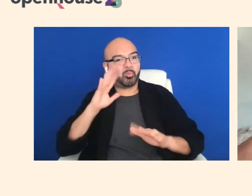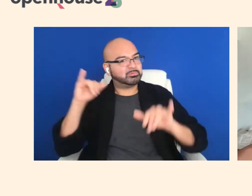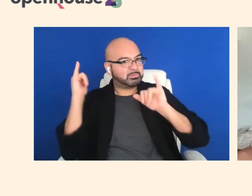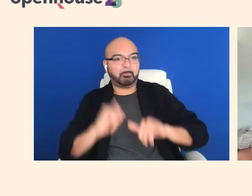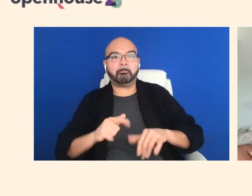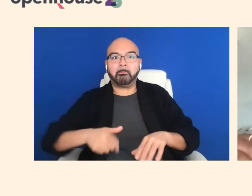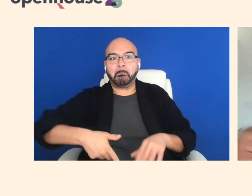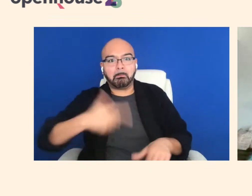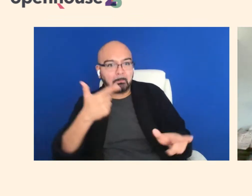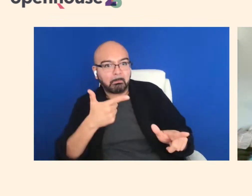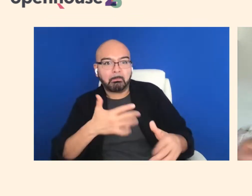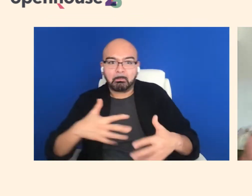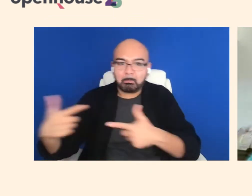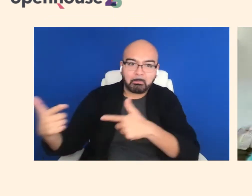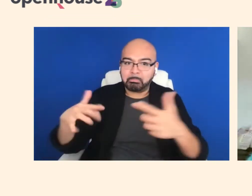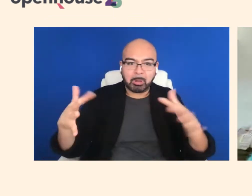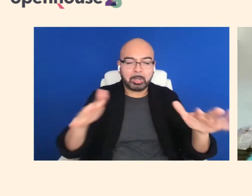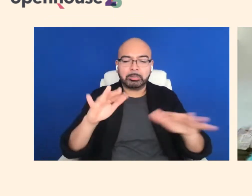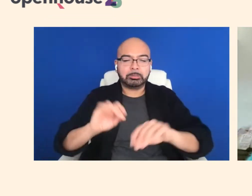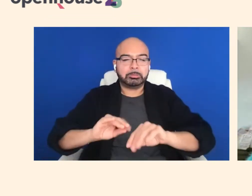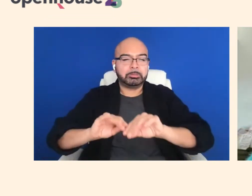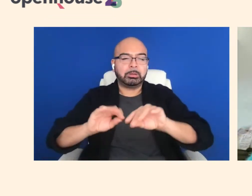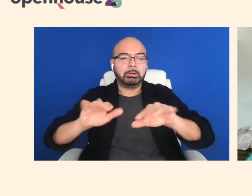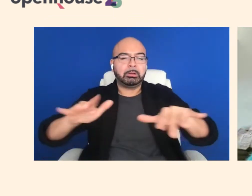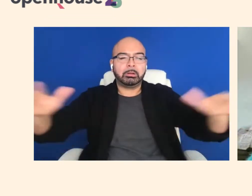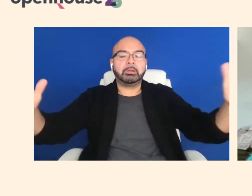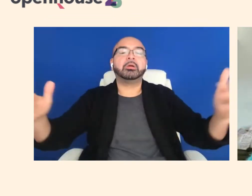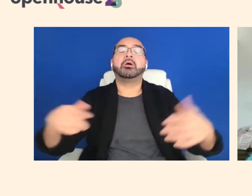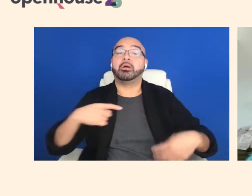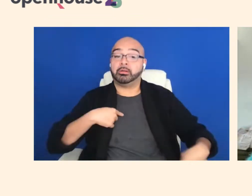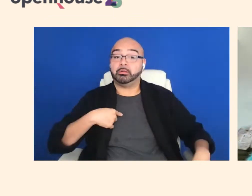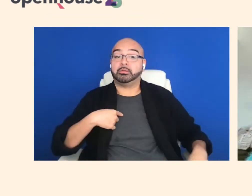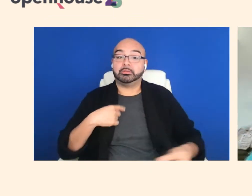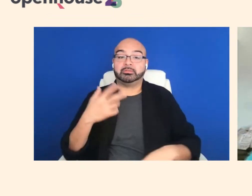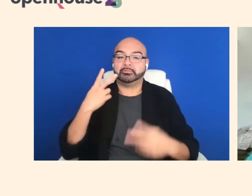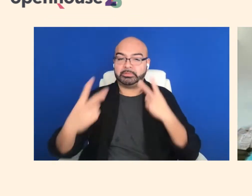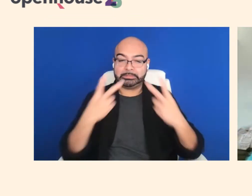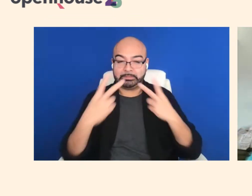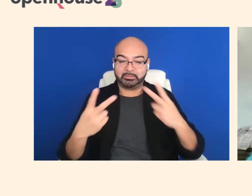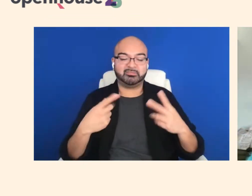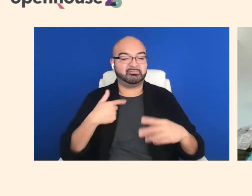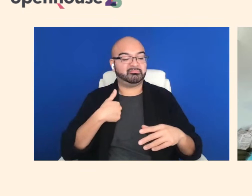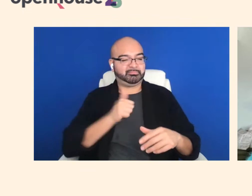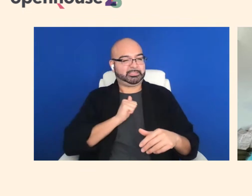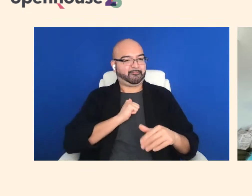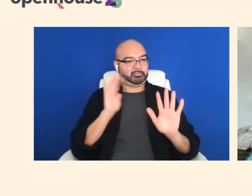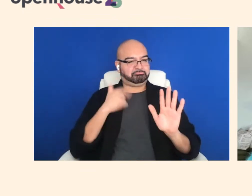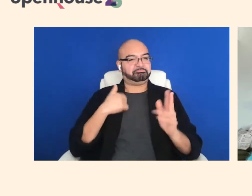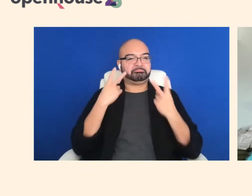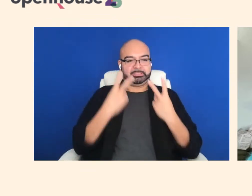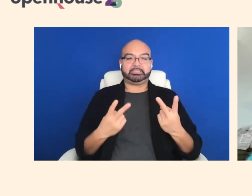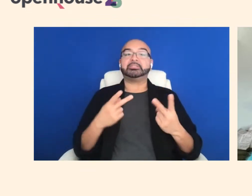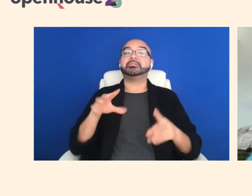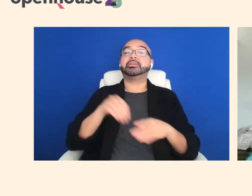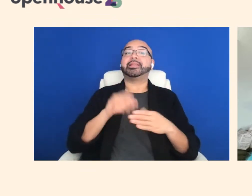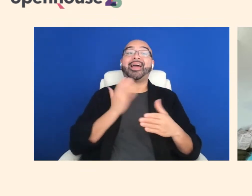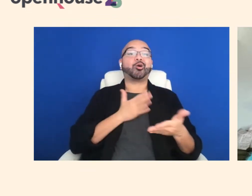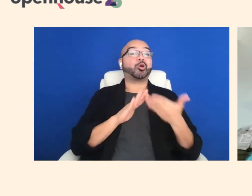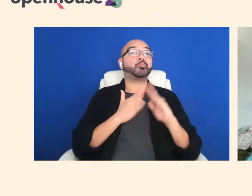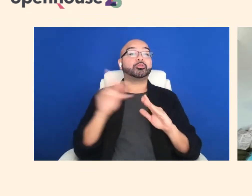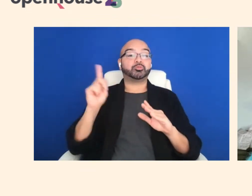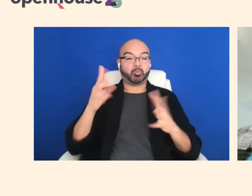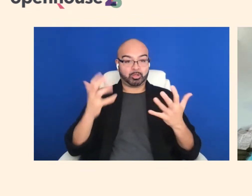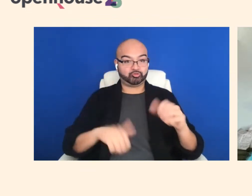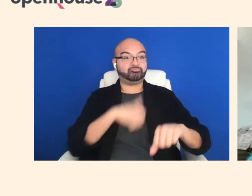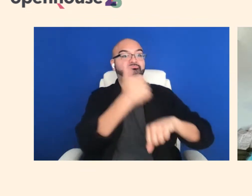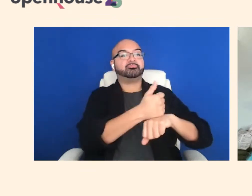a lot of times I've seen, and this is a personal statement, this is not an EB Prex statement, that within our communities where we're trying to create justice for ourselves,